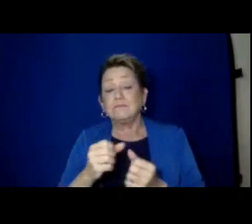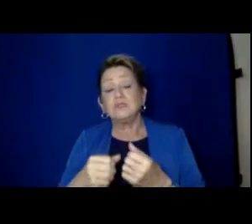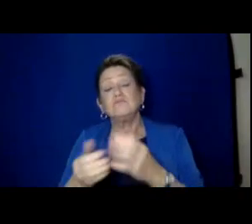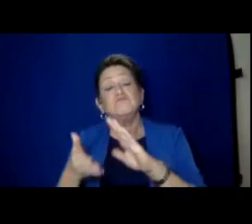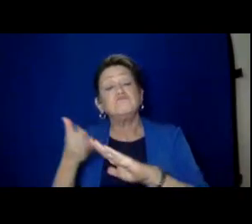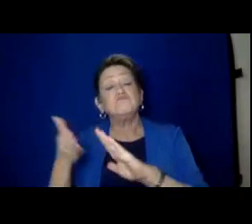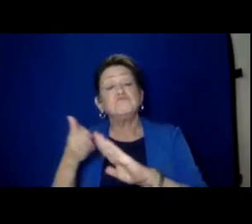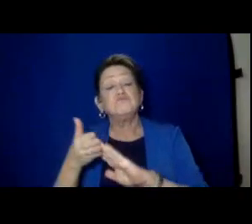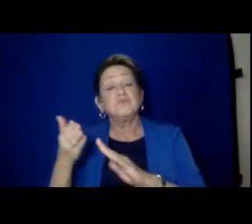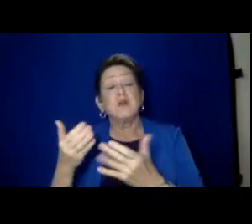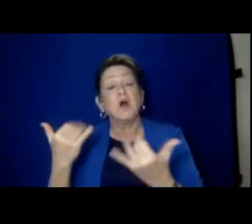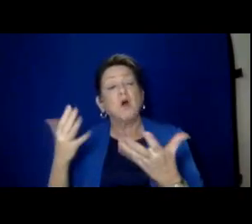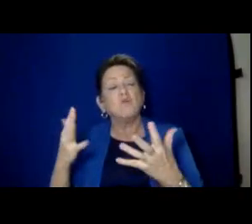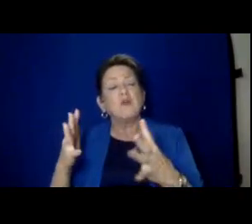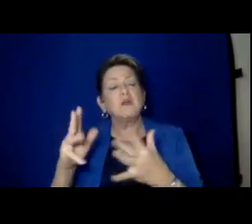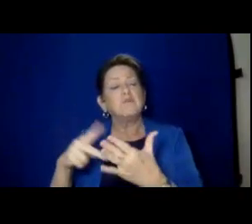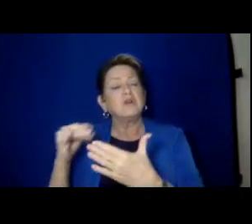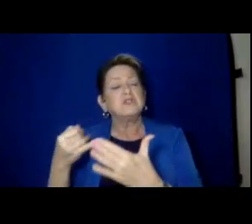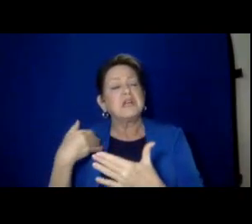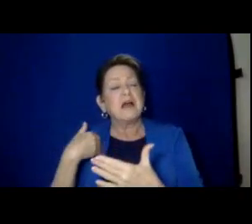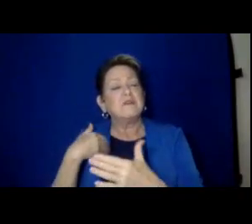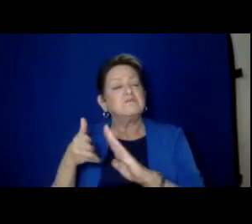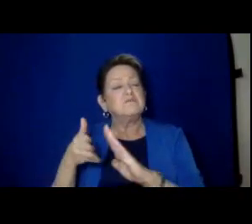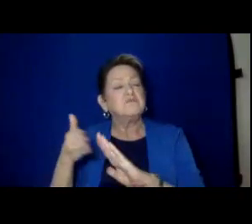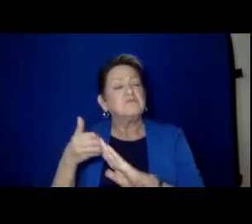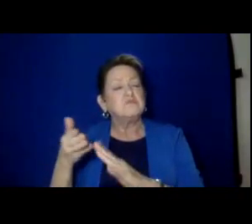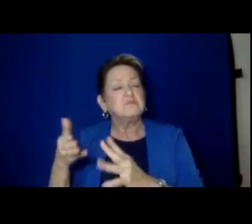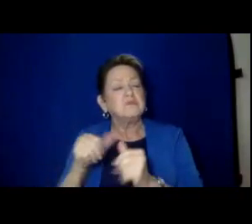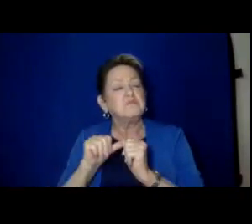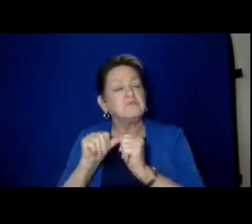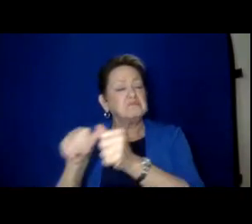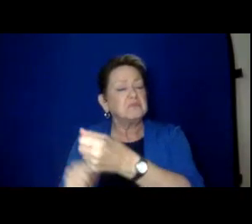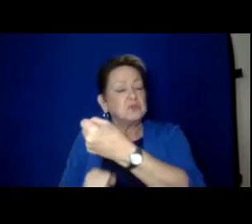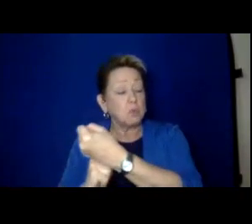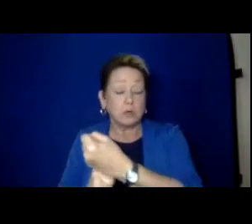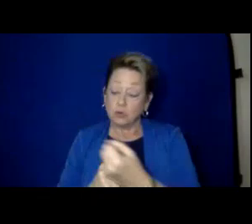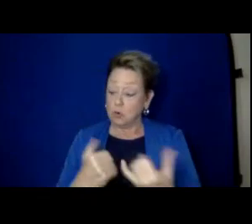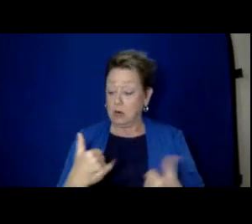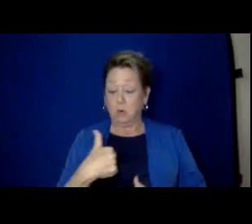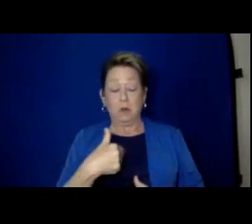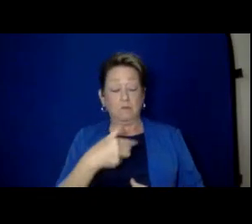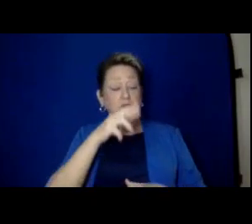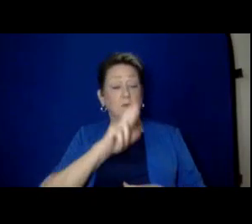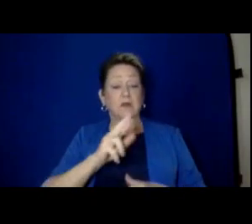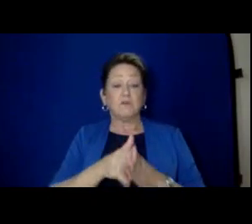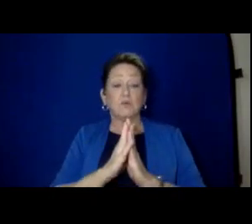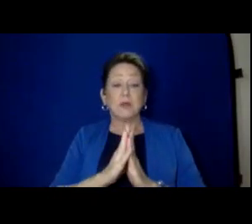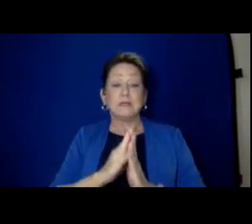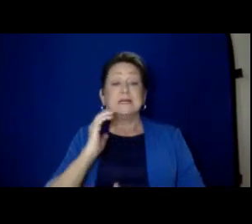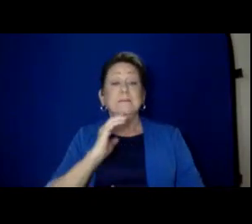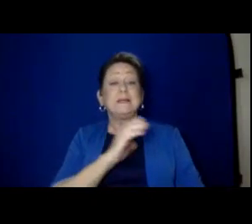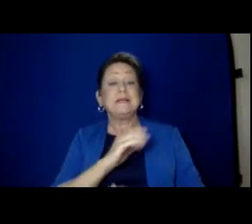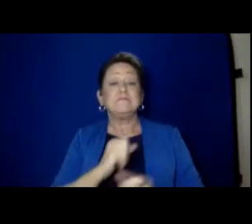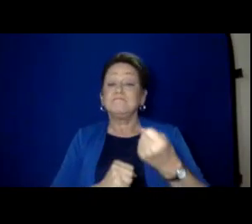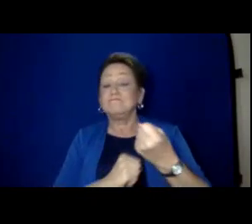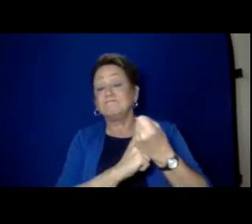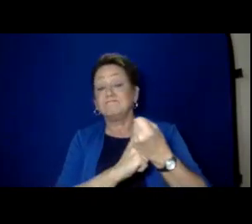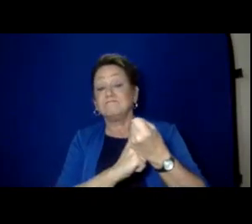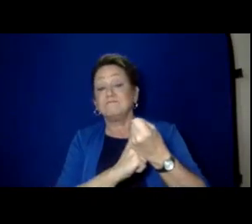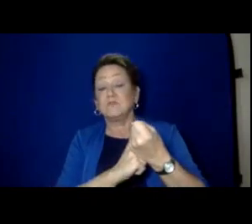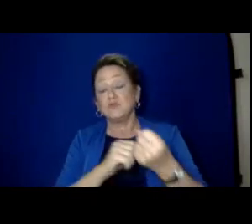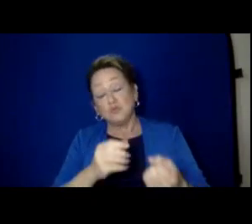that are currently in process. So with that, I respectfully request the committee to move this